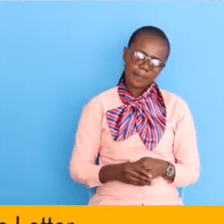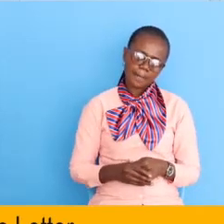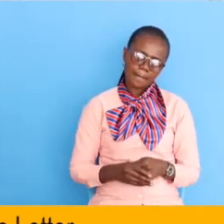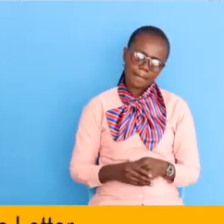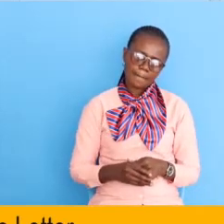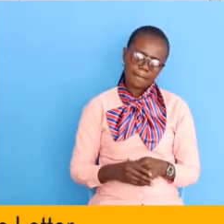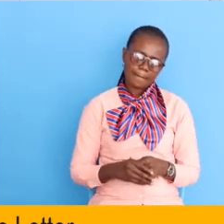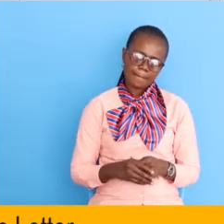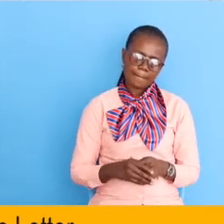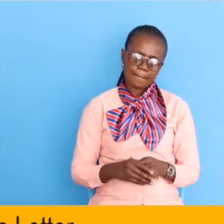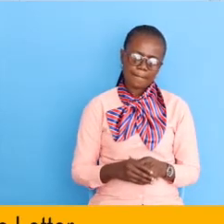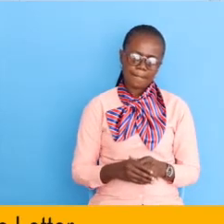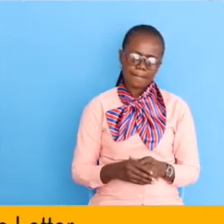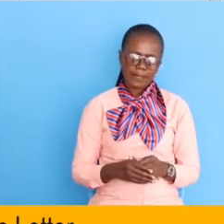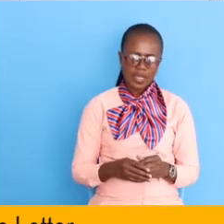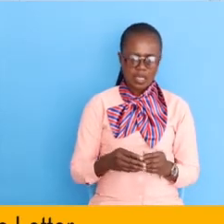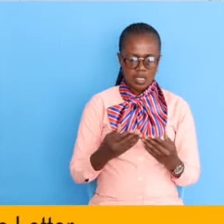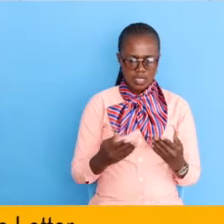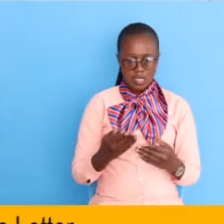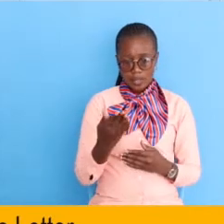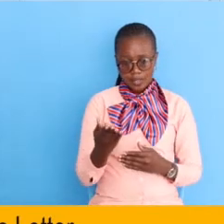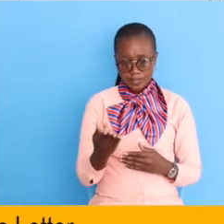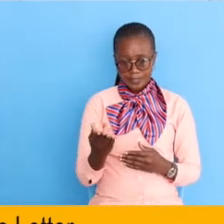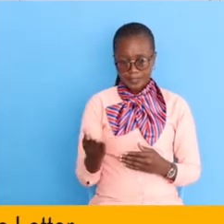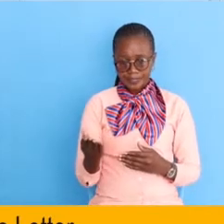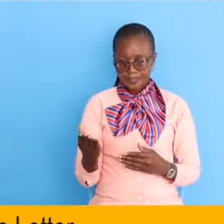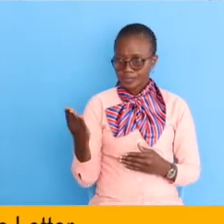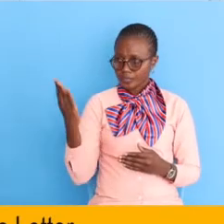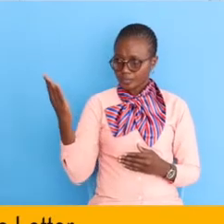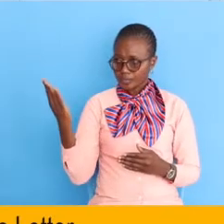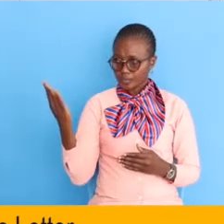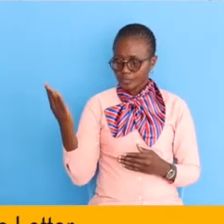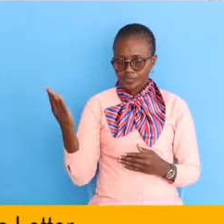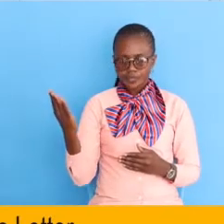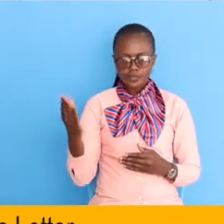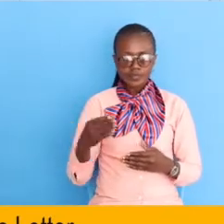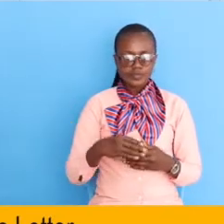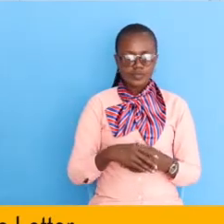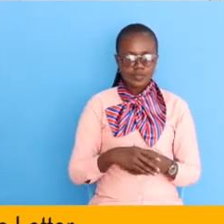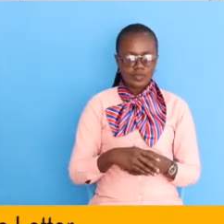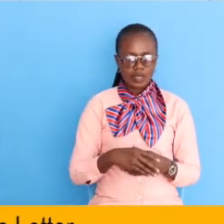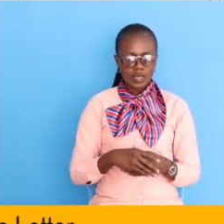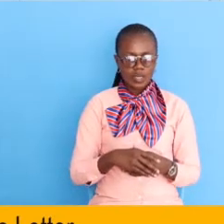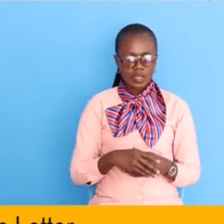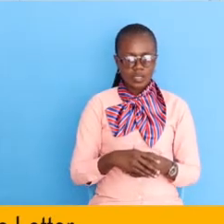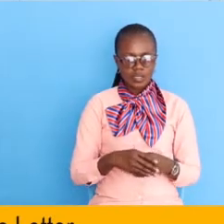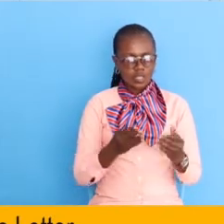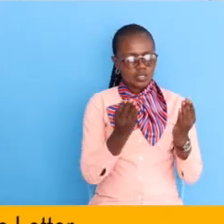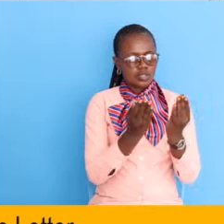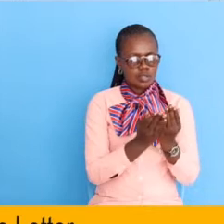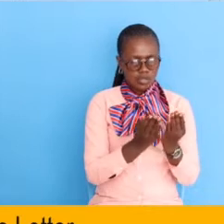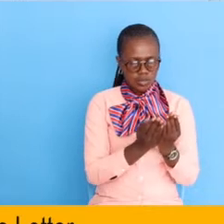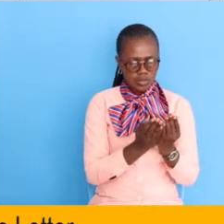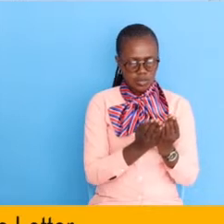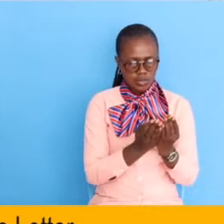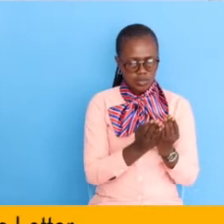the subject. Because here, replacing books as per order, this is a subject that it